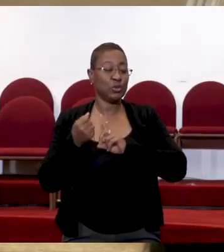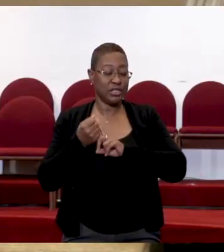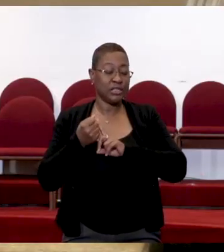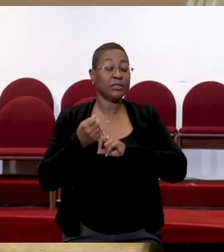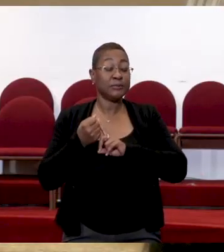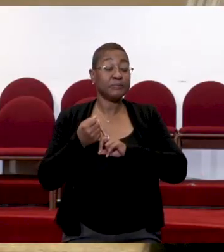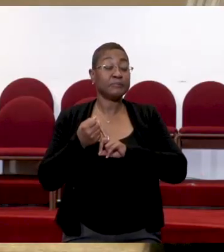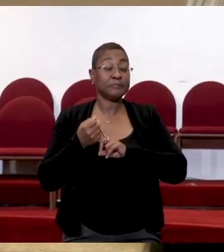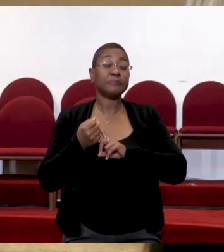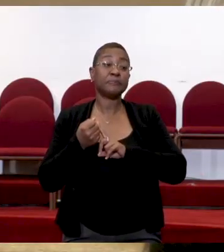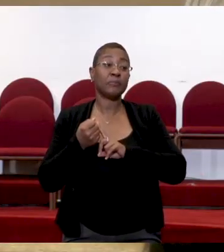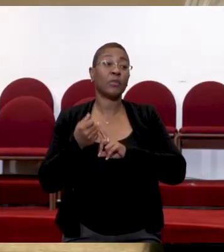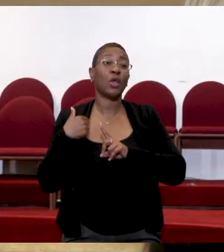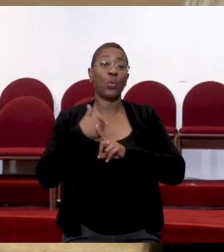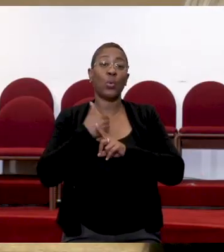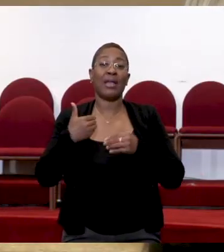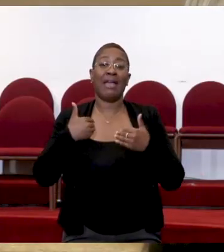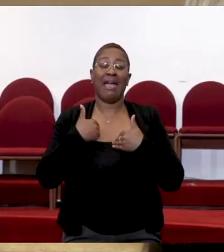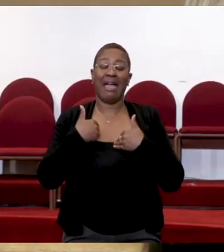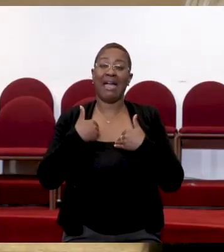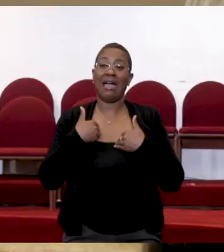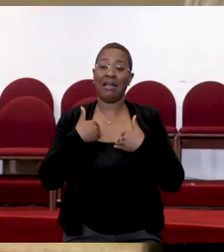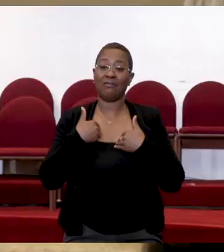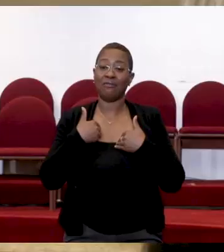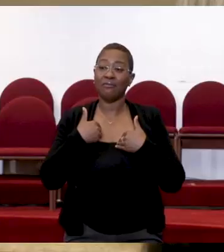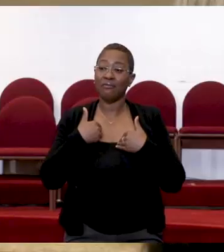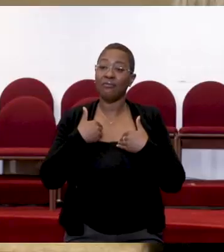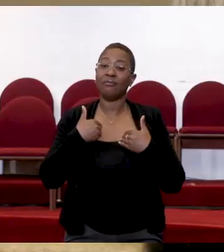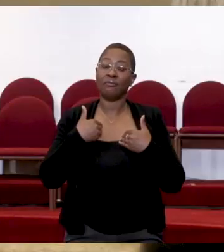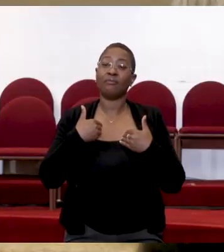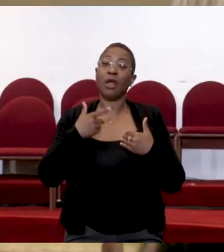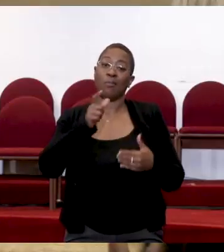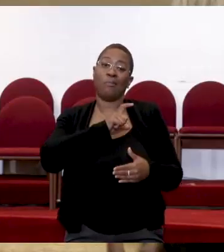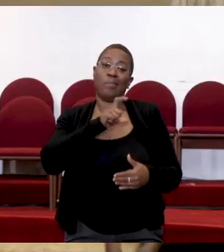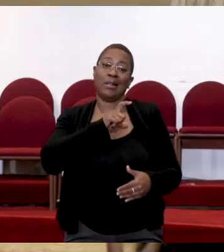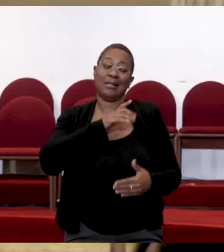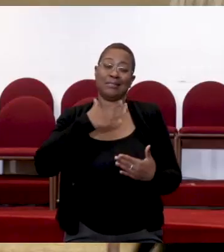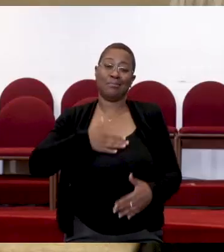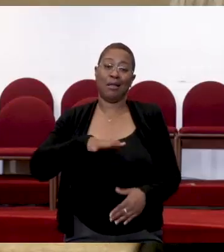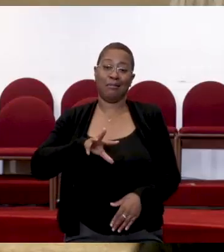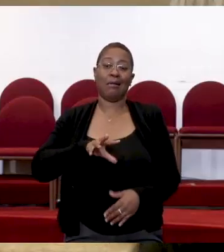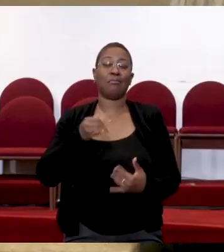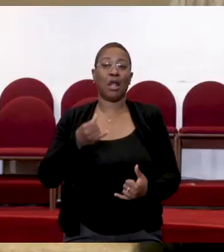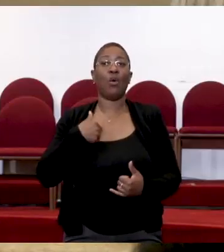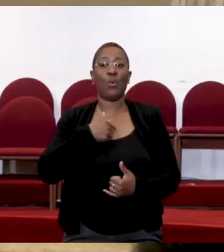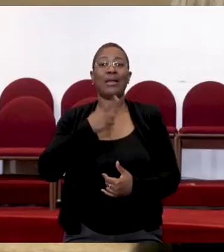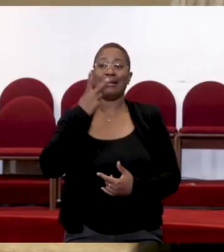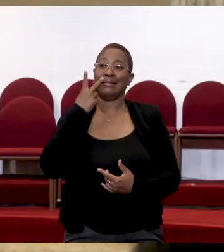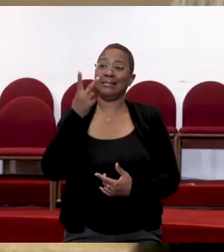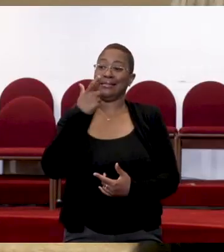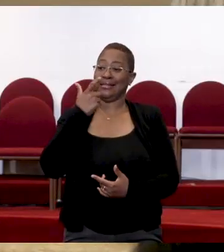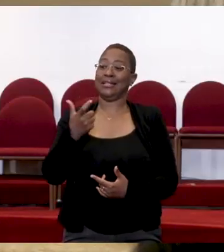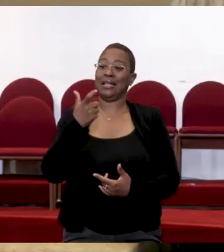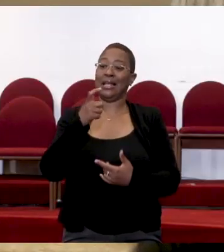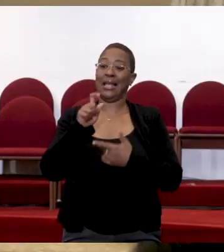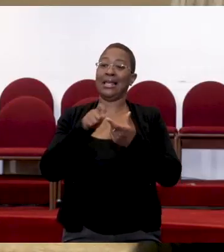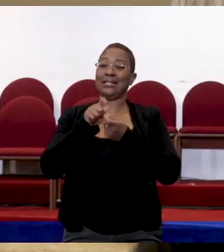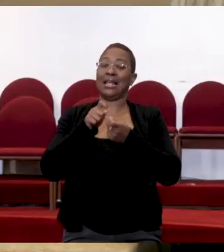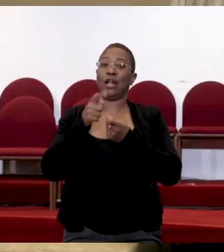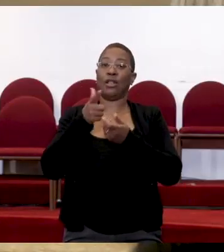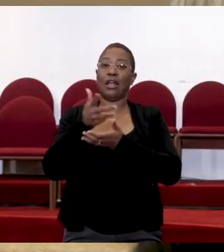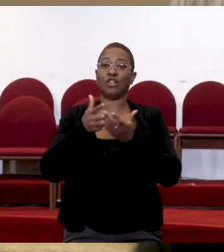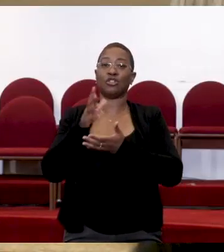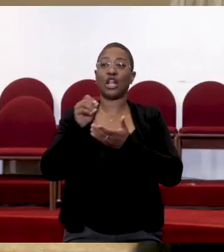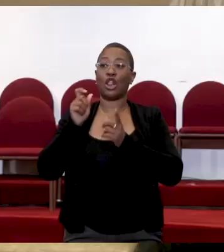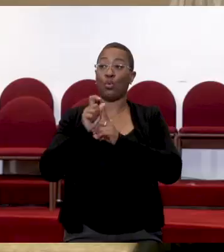the fact that we have body cams now. We can look and see exactly what the interaction was, exactly what the words were, and